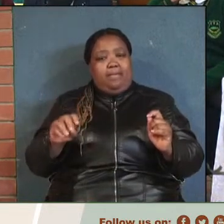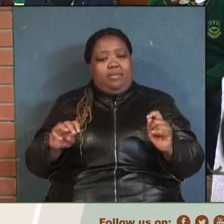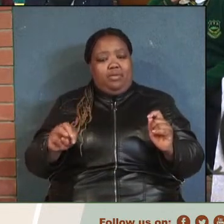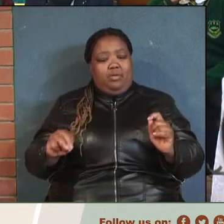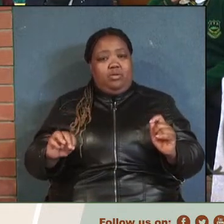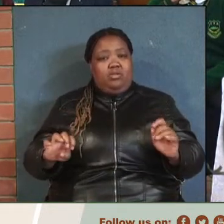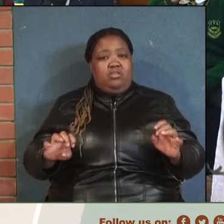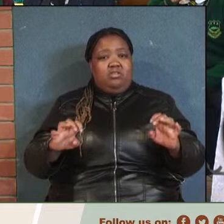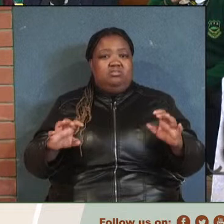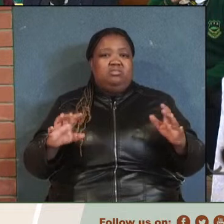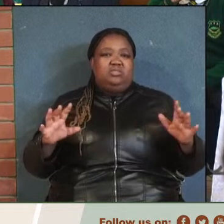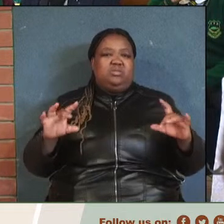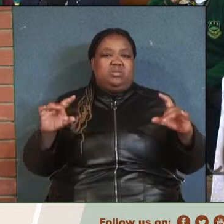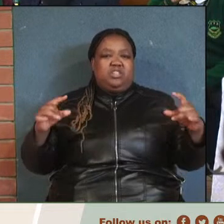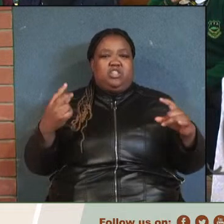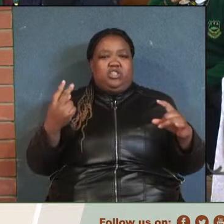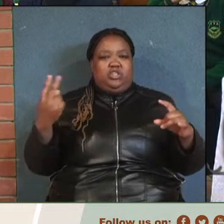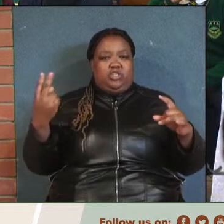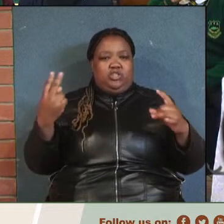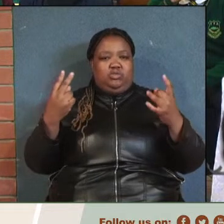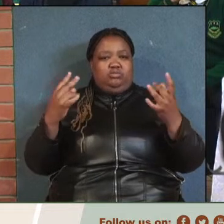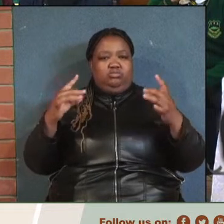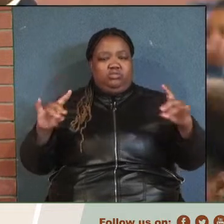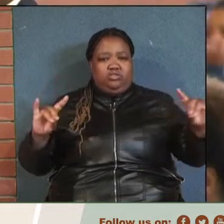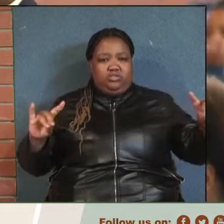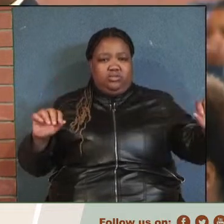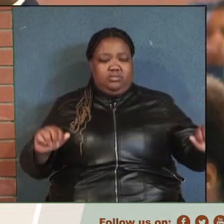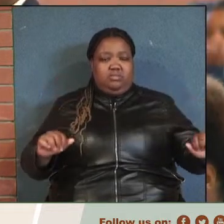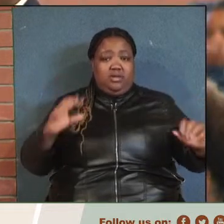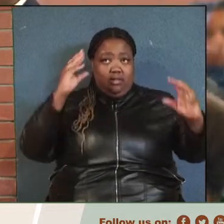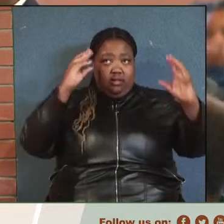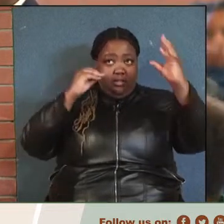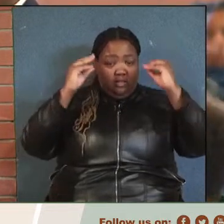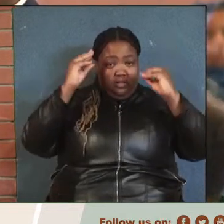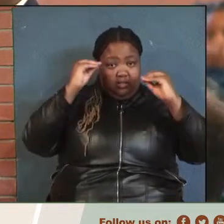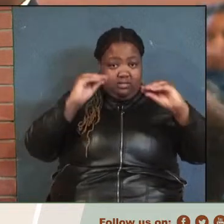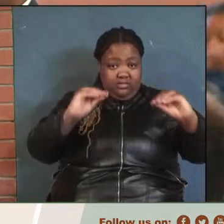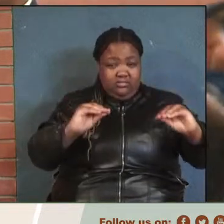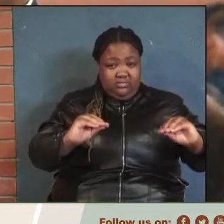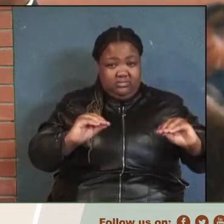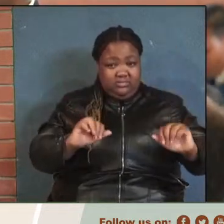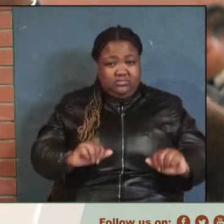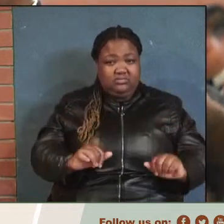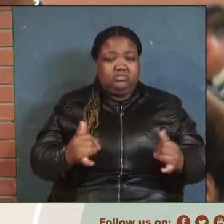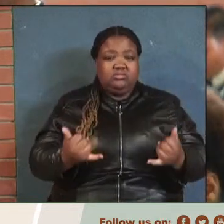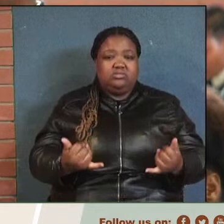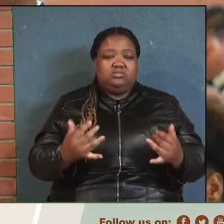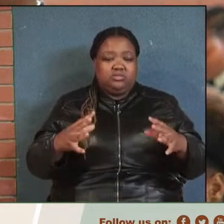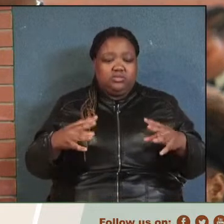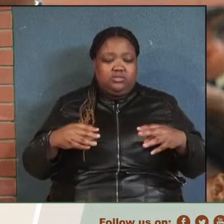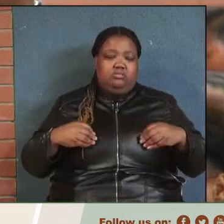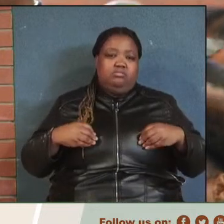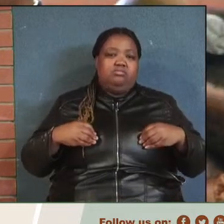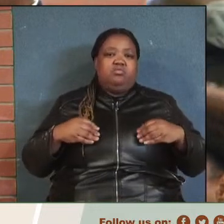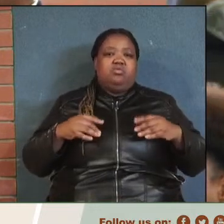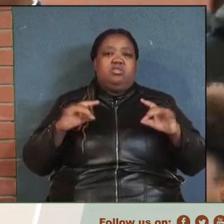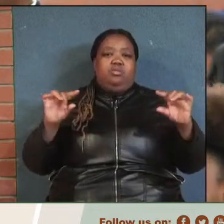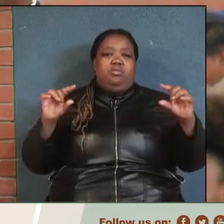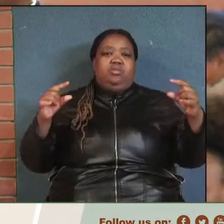school infrastructure on the provision of quality learning and teaching, hereby move for the adoption of the Commission report in terms of